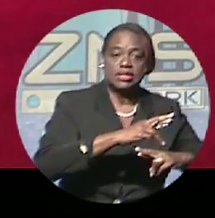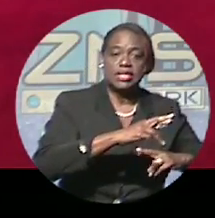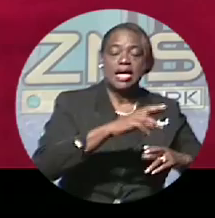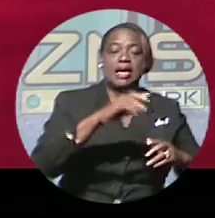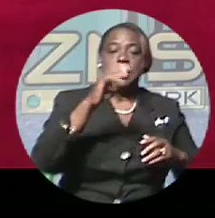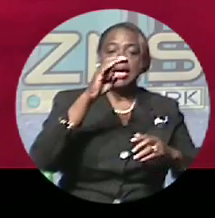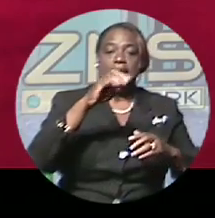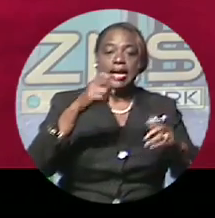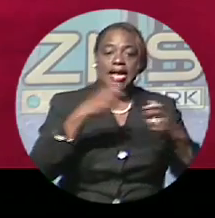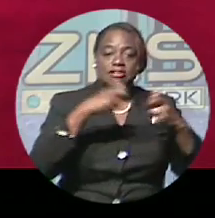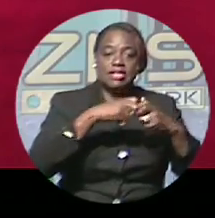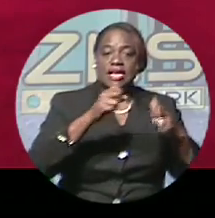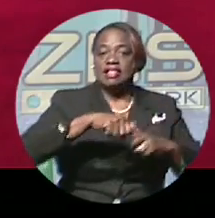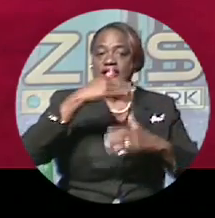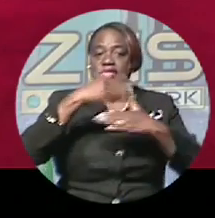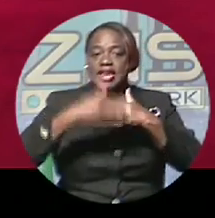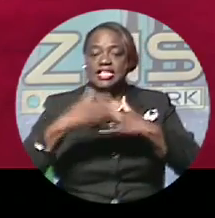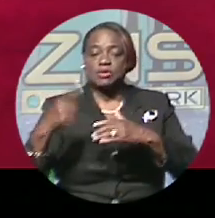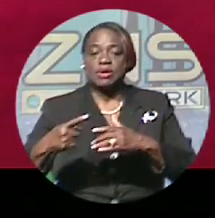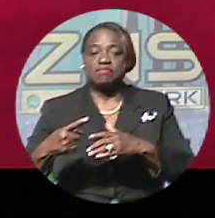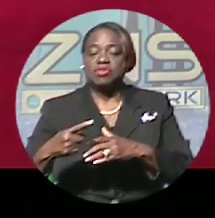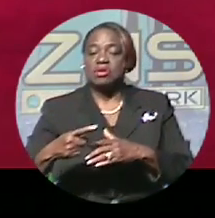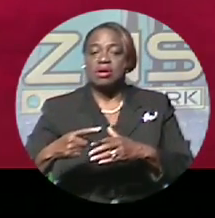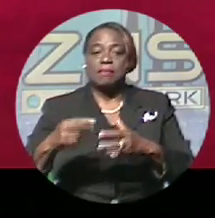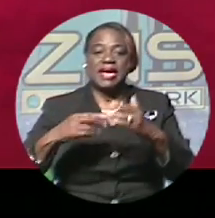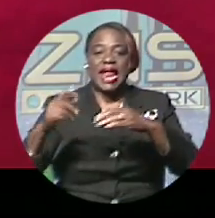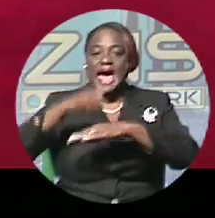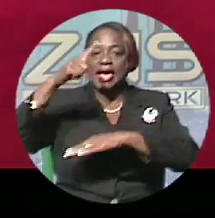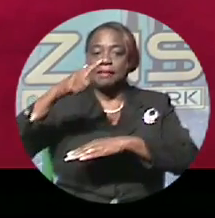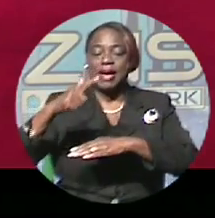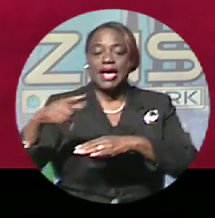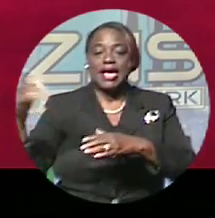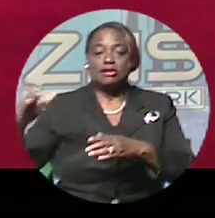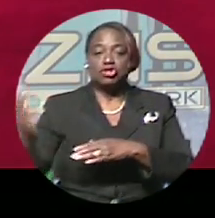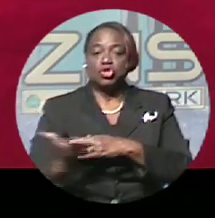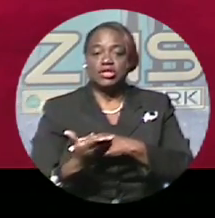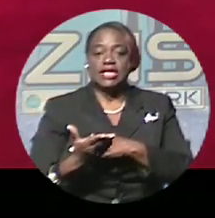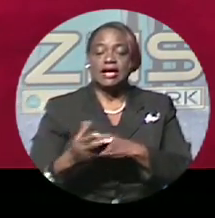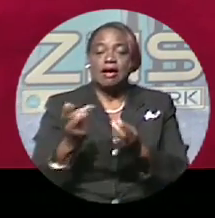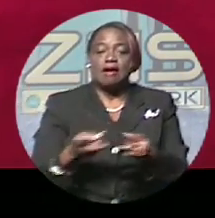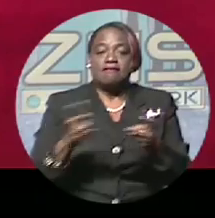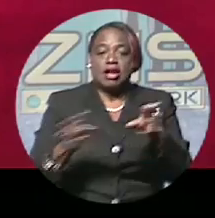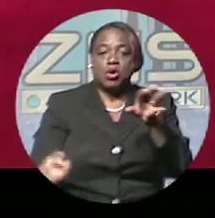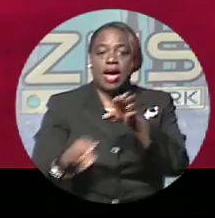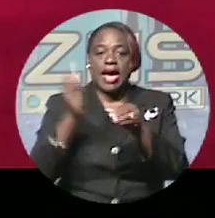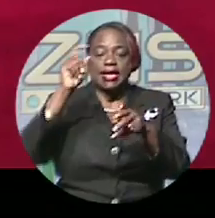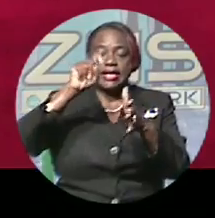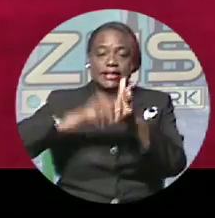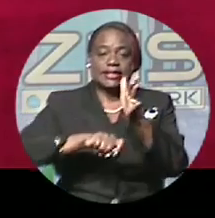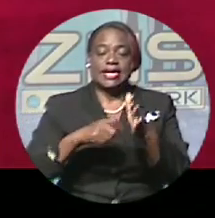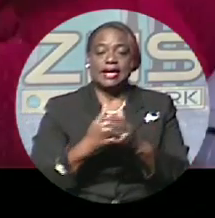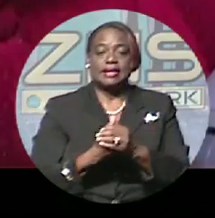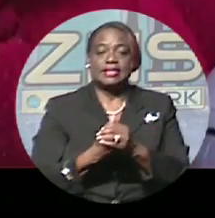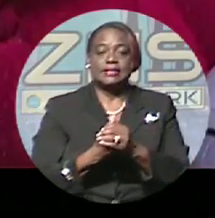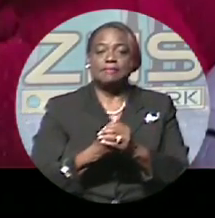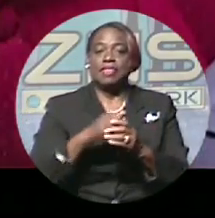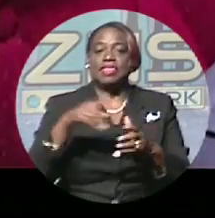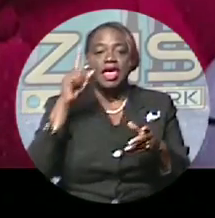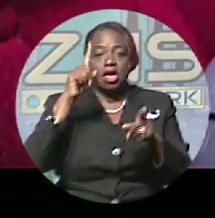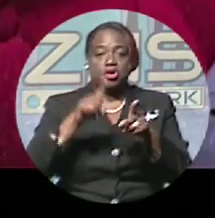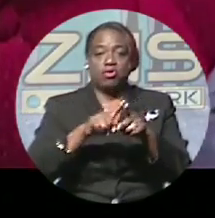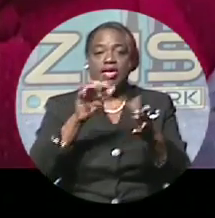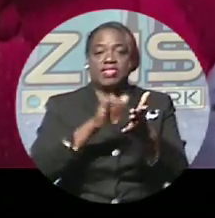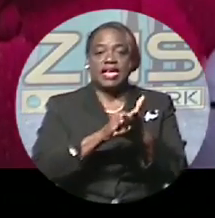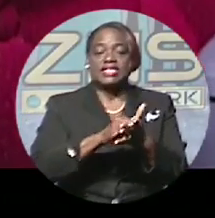cost of electricity by applying value-added tax. As for the tripartite bill, all of the senators agree that this piece of legislation bodes well